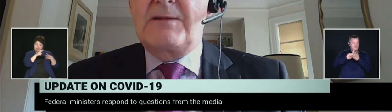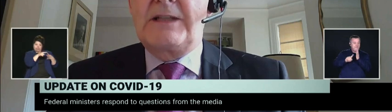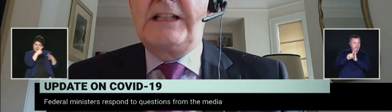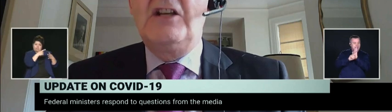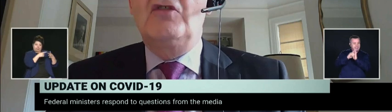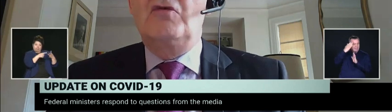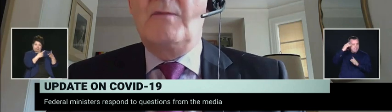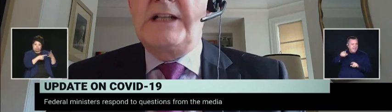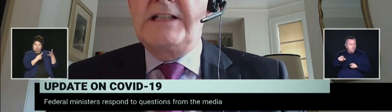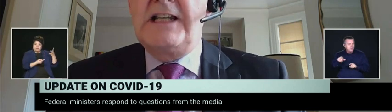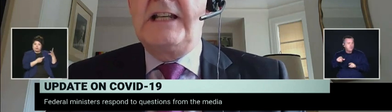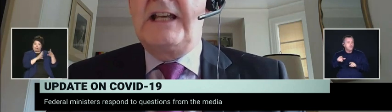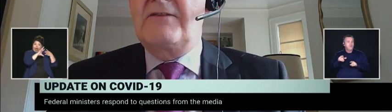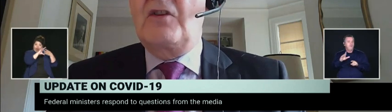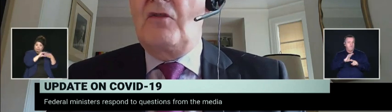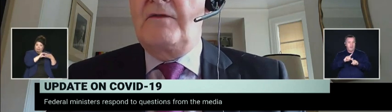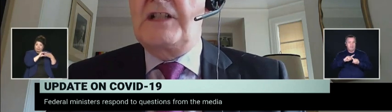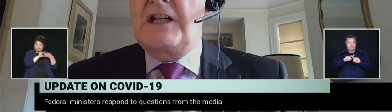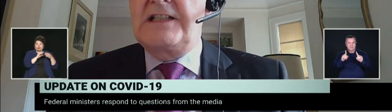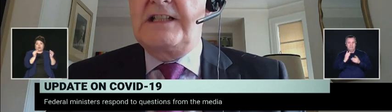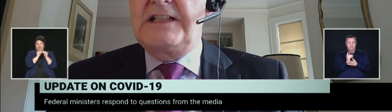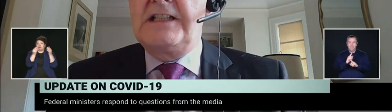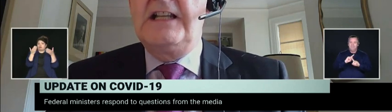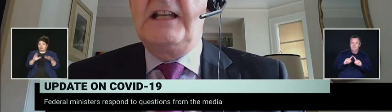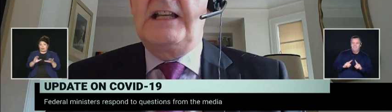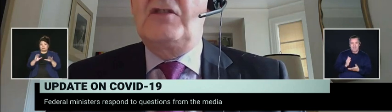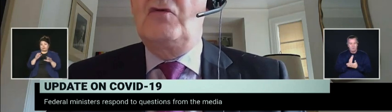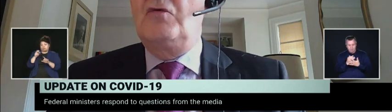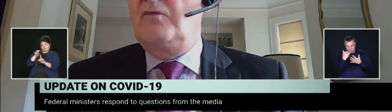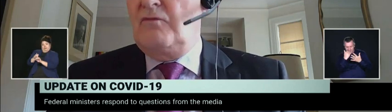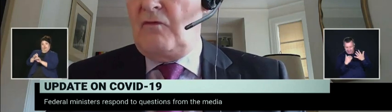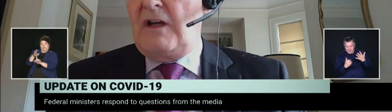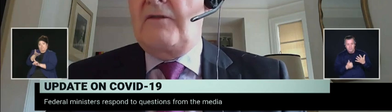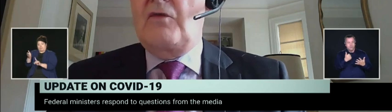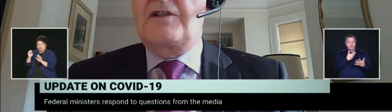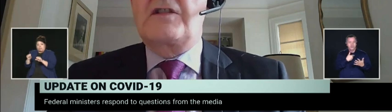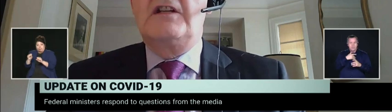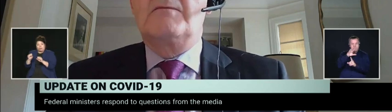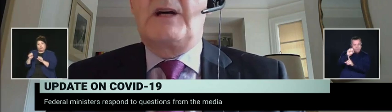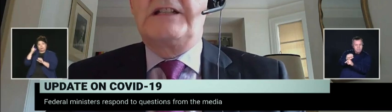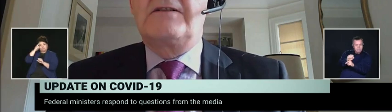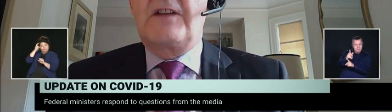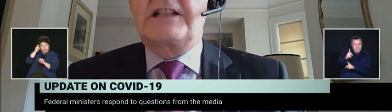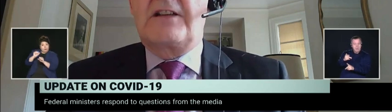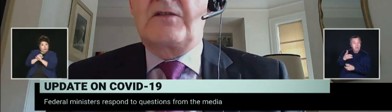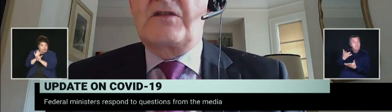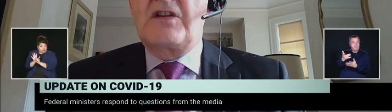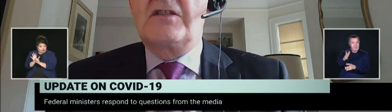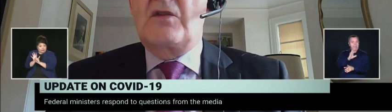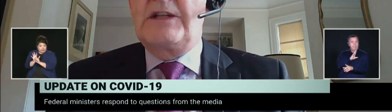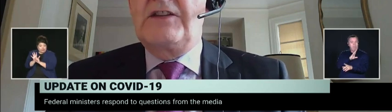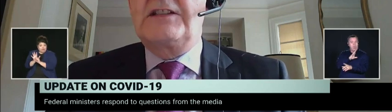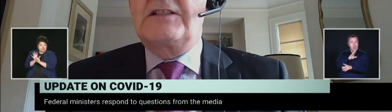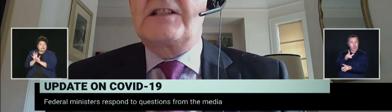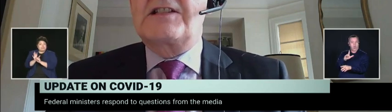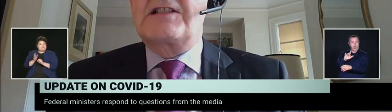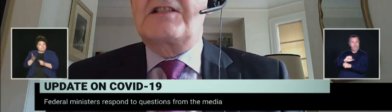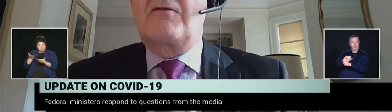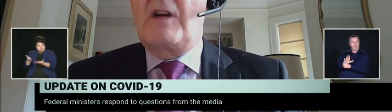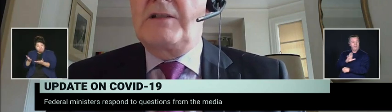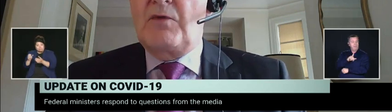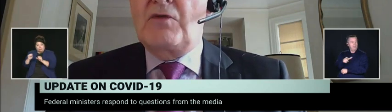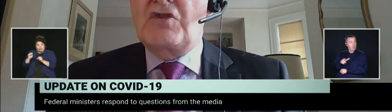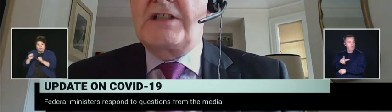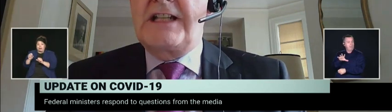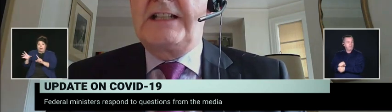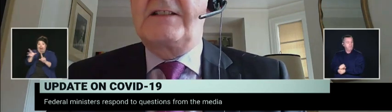detecting somebody who might have COVID-19 and who, of course, might infect others. So we think that this is